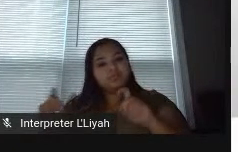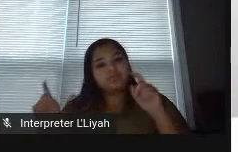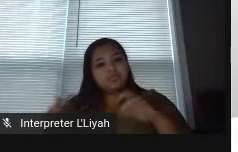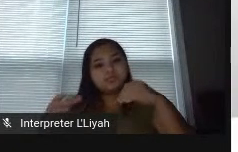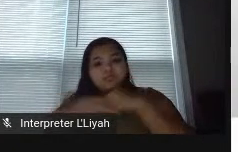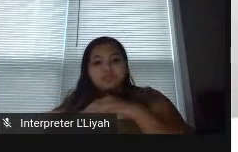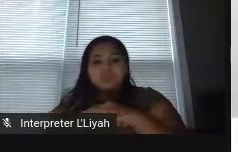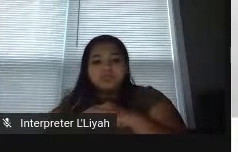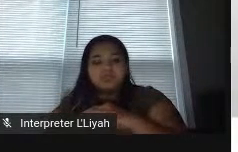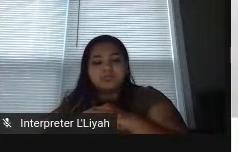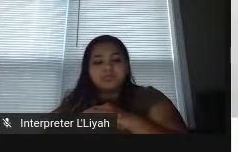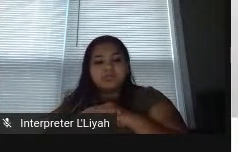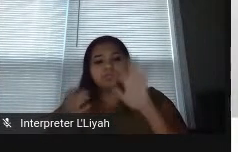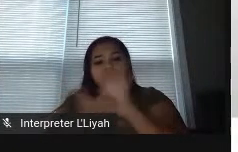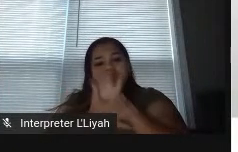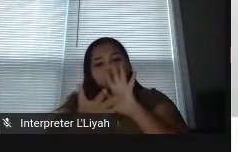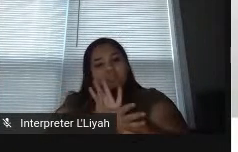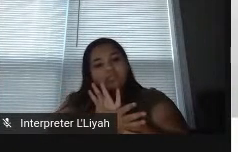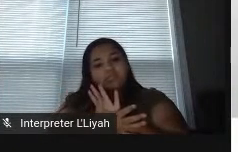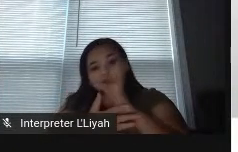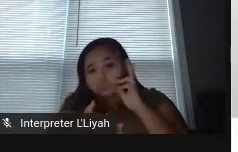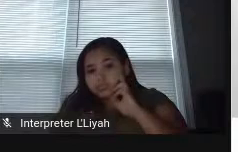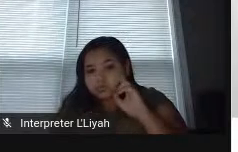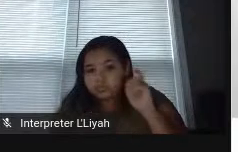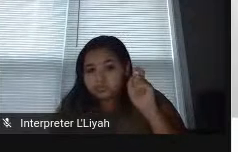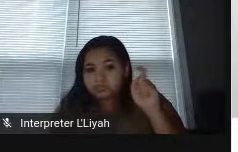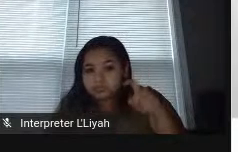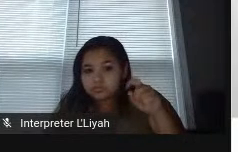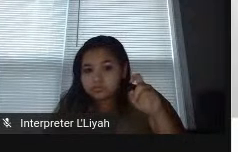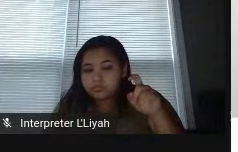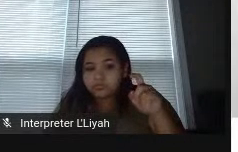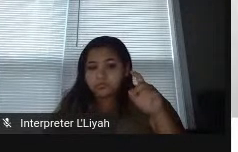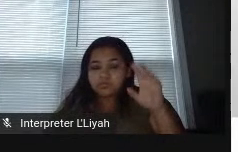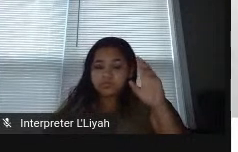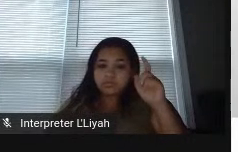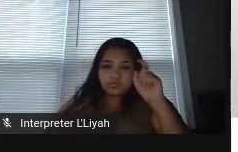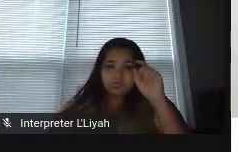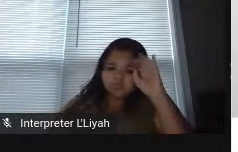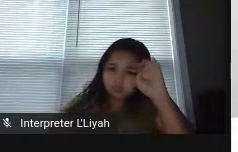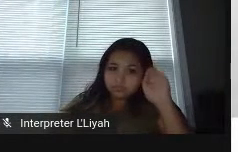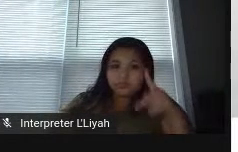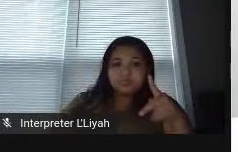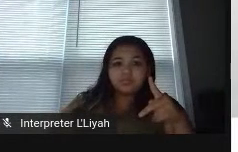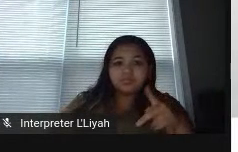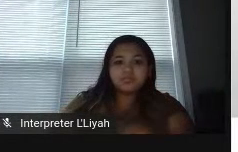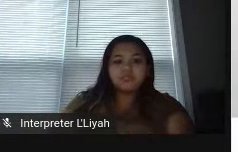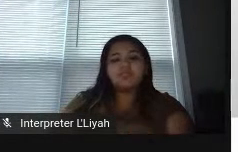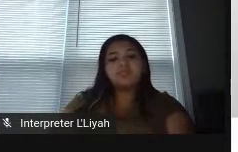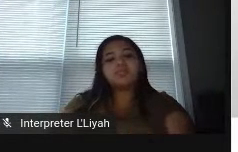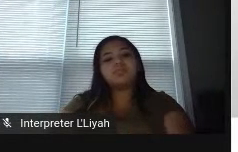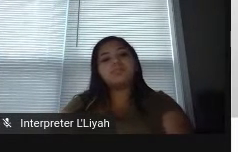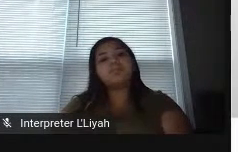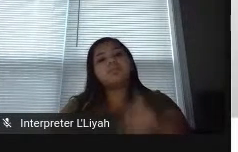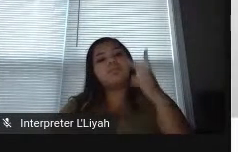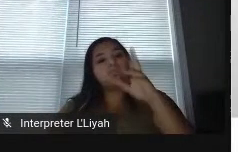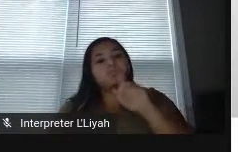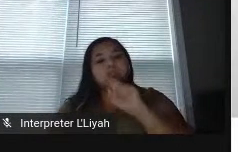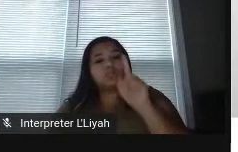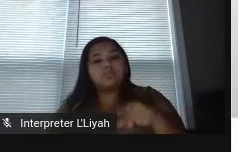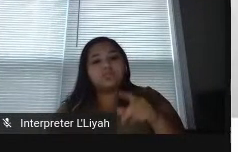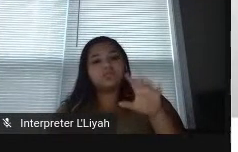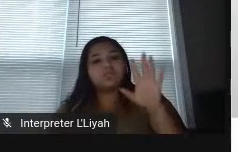are in, the school will determine if your child is eligible for IEP. There are 2